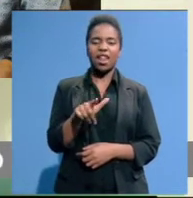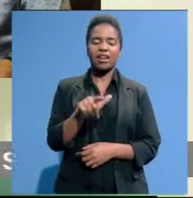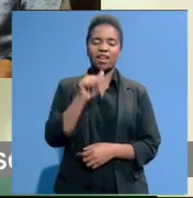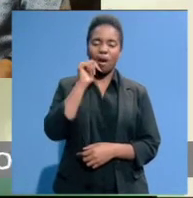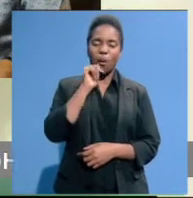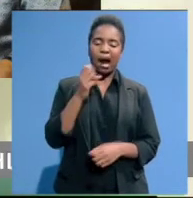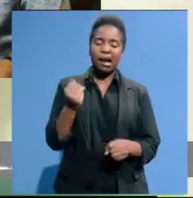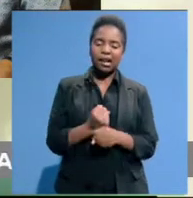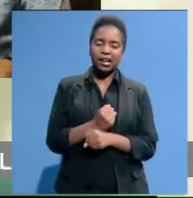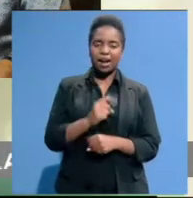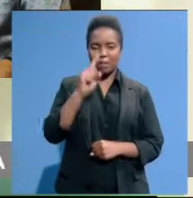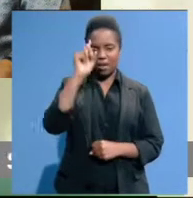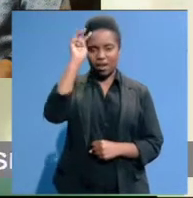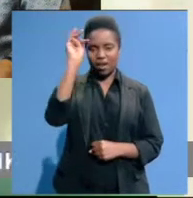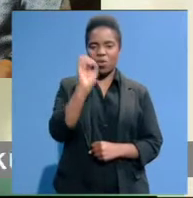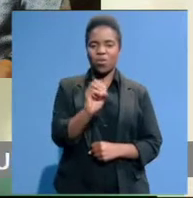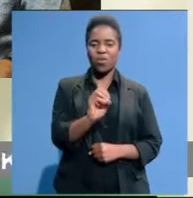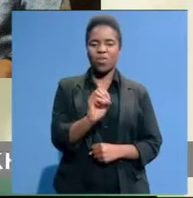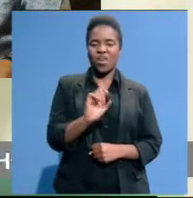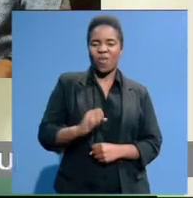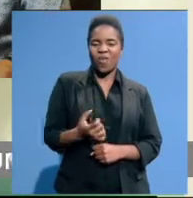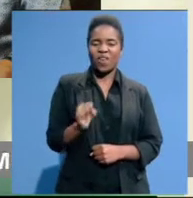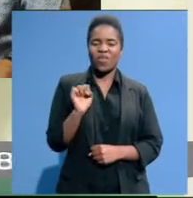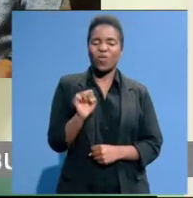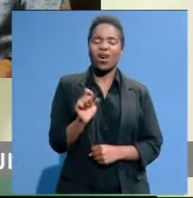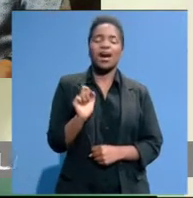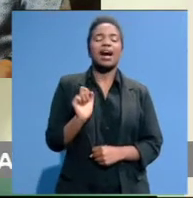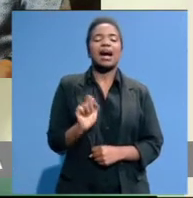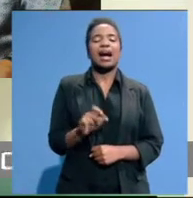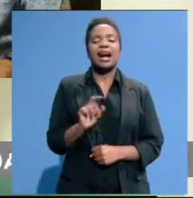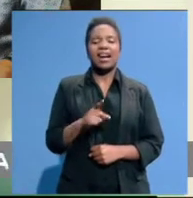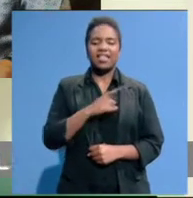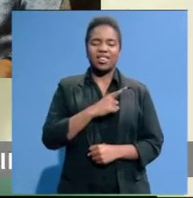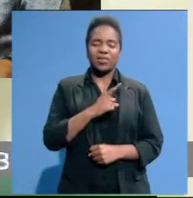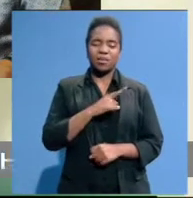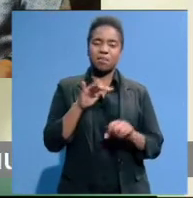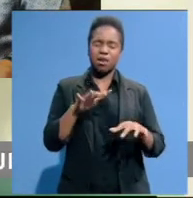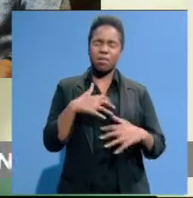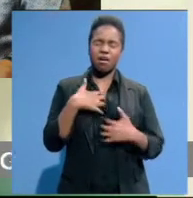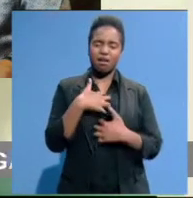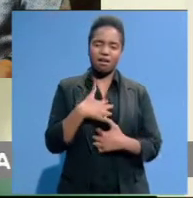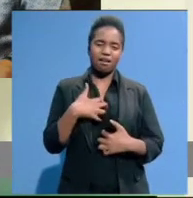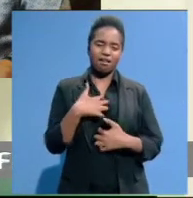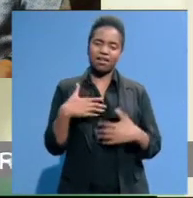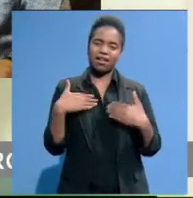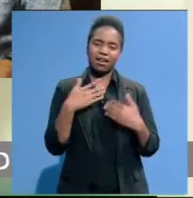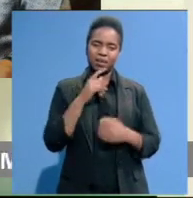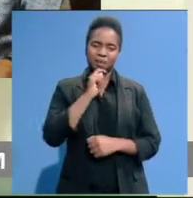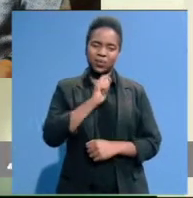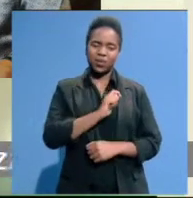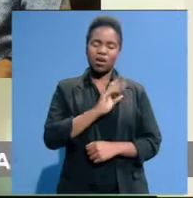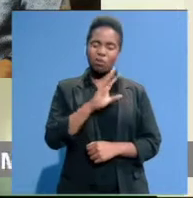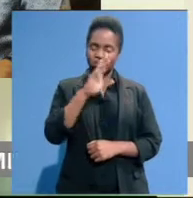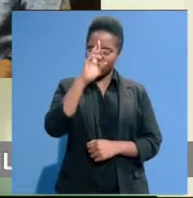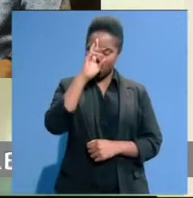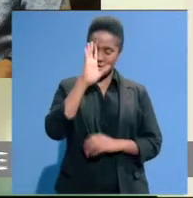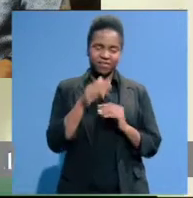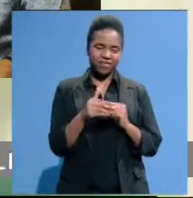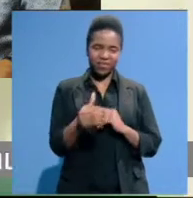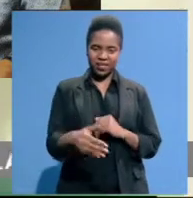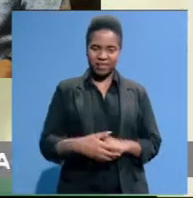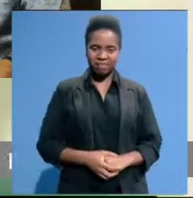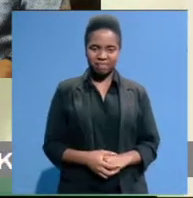asked Zelda, said, "What am I doing on that day?" Cancelled and everything. "I'm going to Bruce's show." And indeed, he did come to